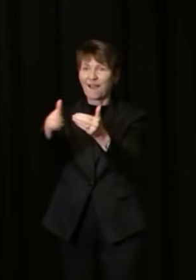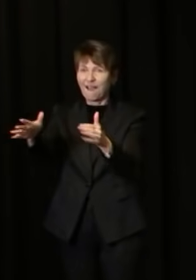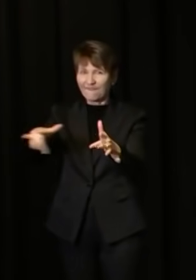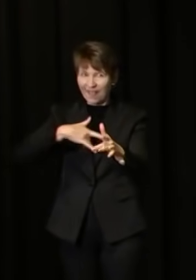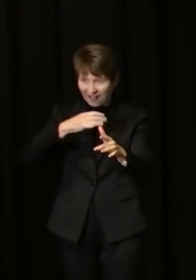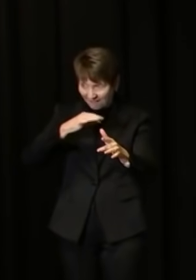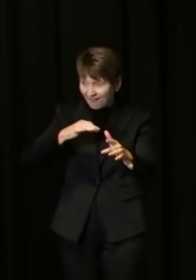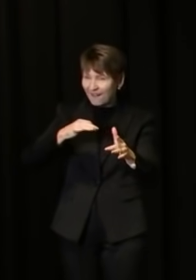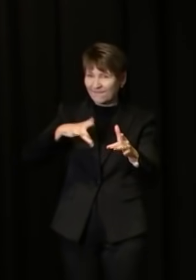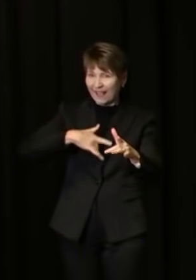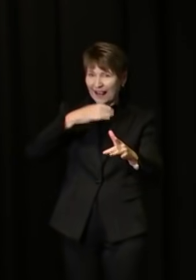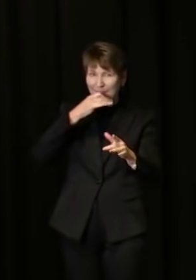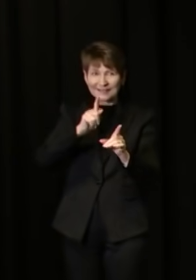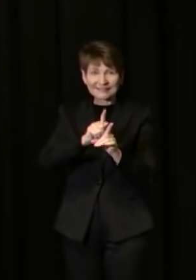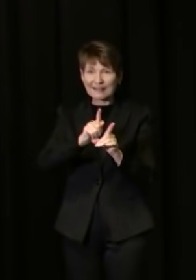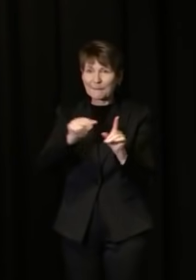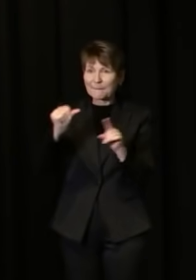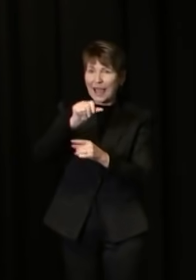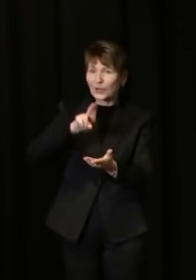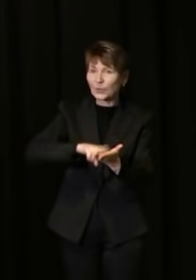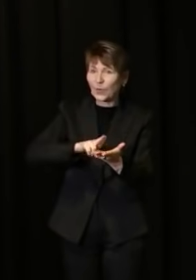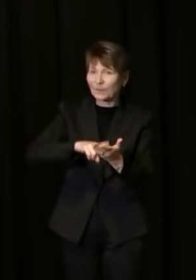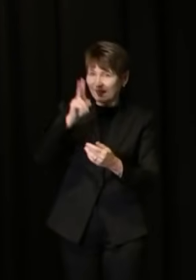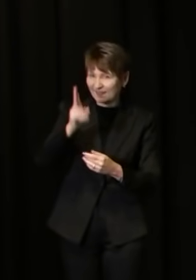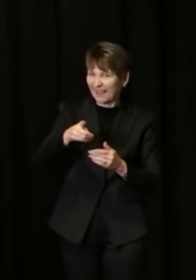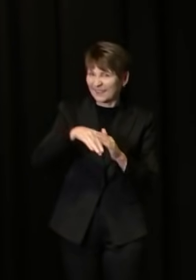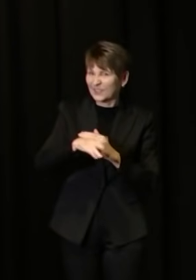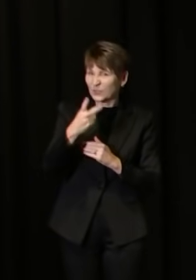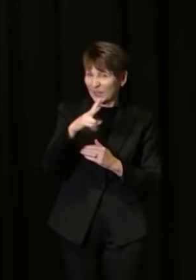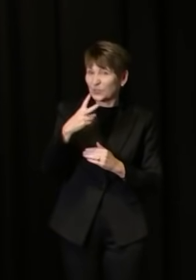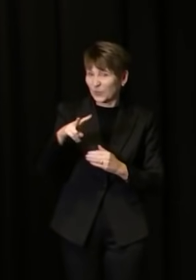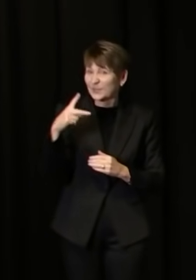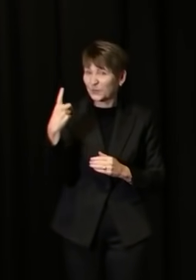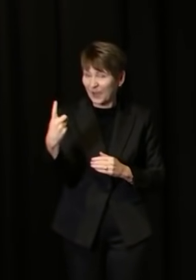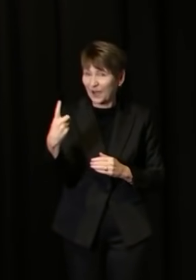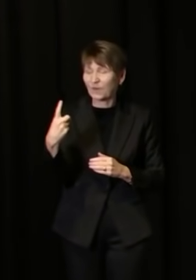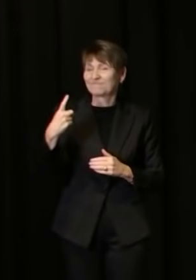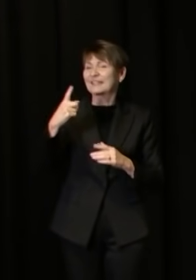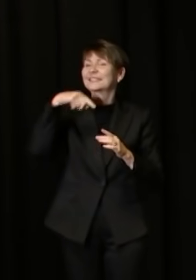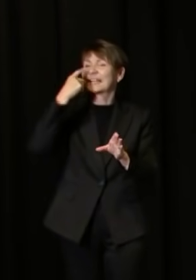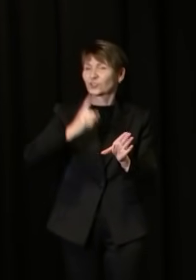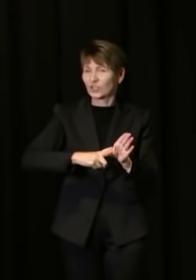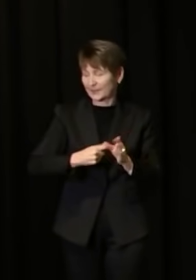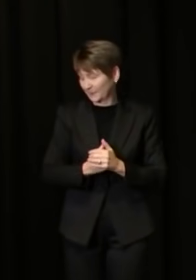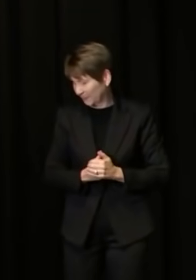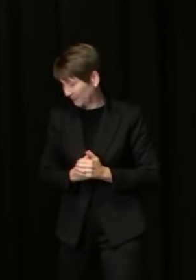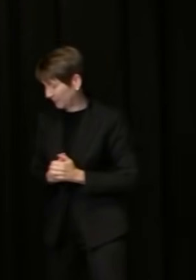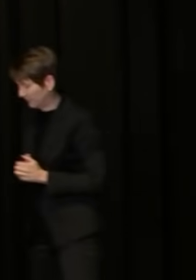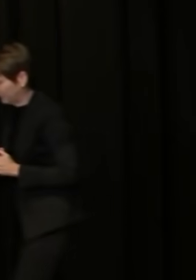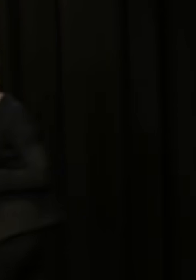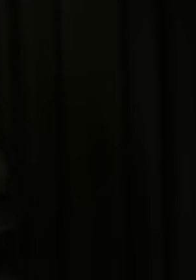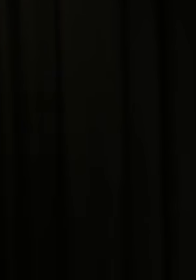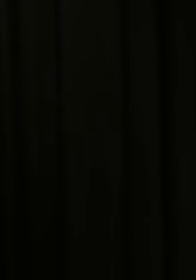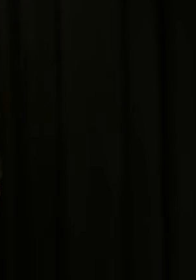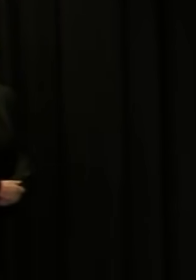like a COVID-safe normal in 2021 and on into next year. Just